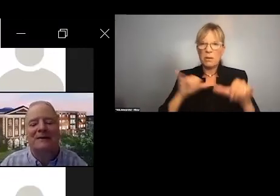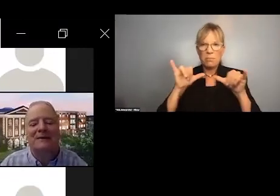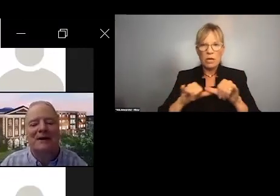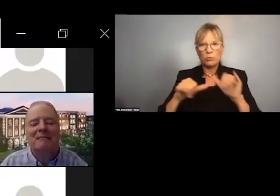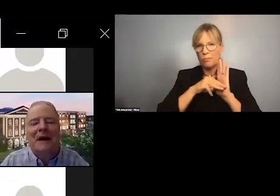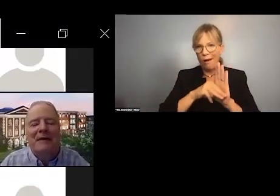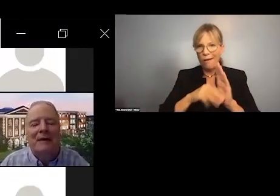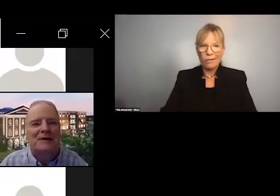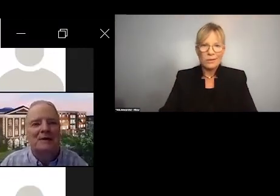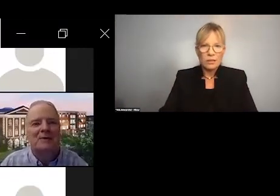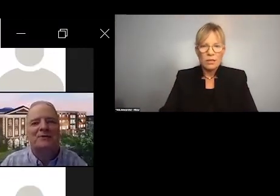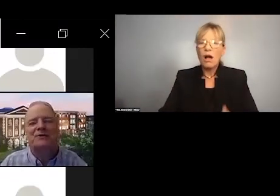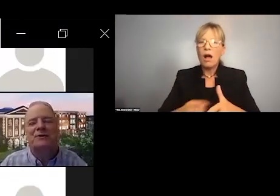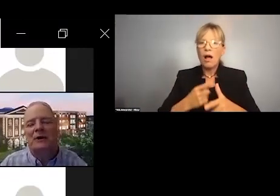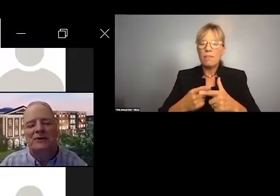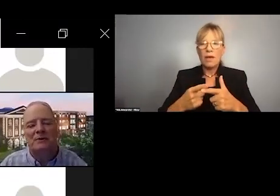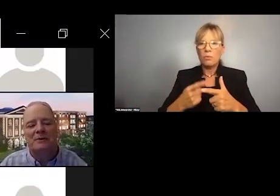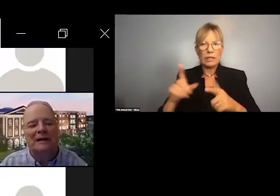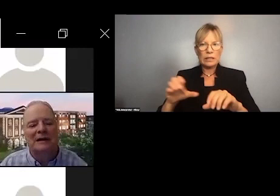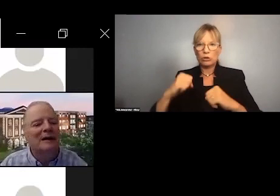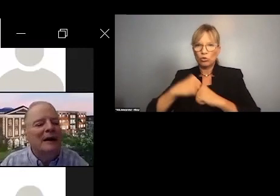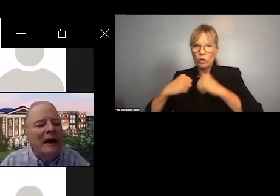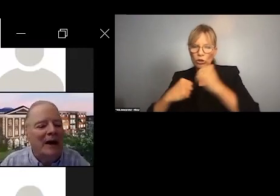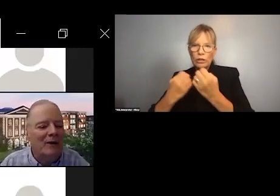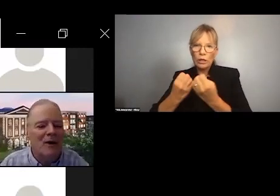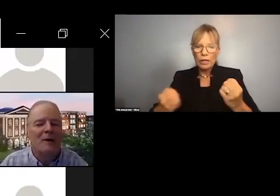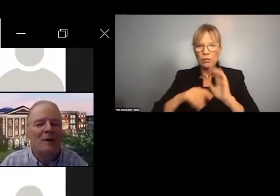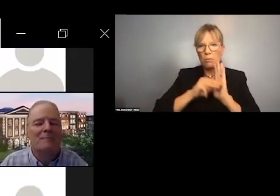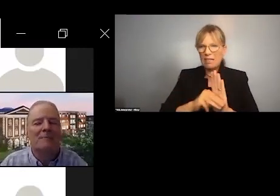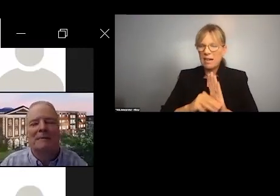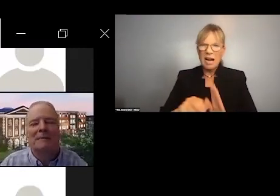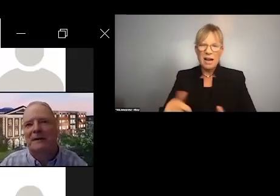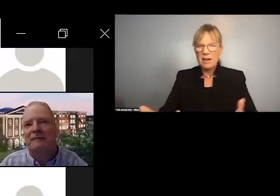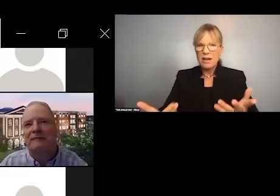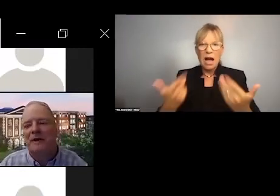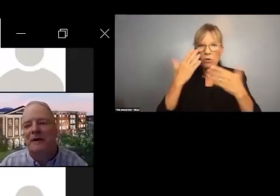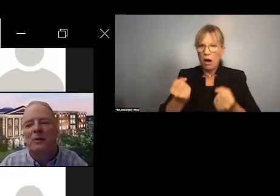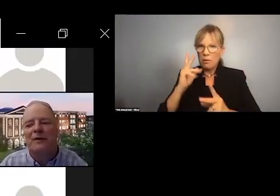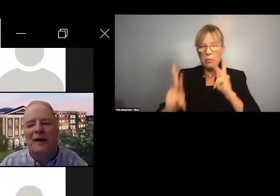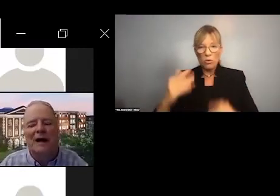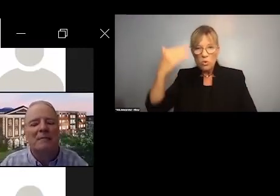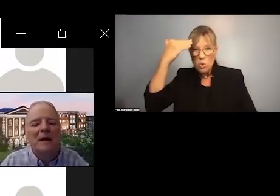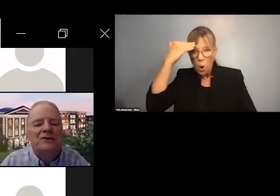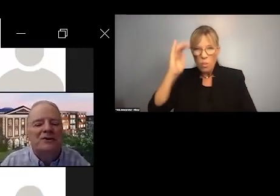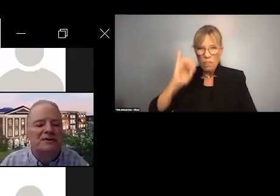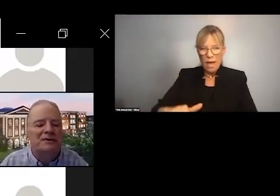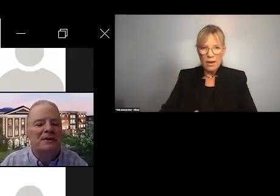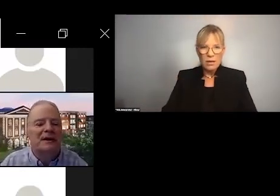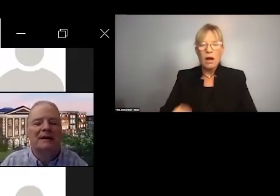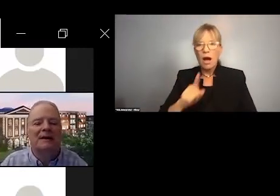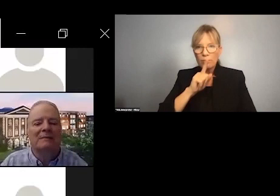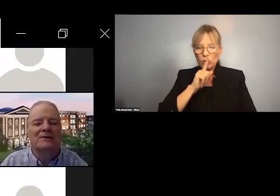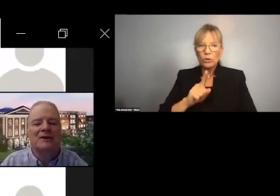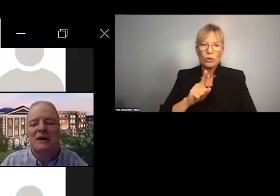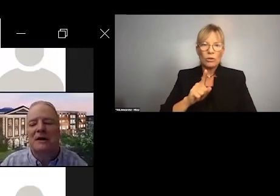model, and it was done with structural equation modeling. I don't know how many people are familiar with that. I'm sure